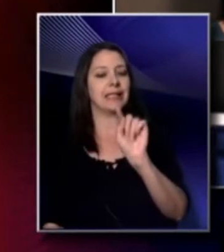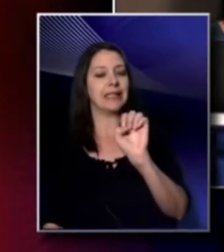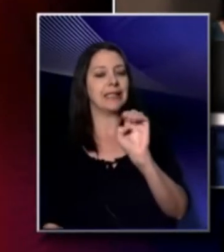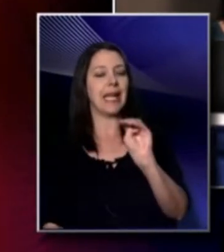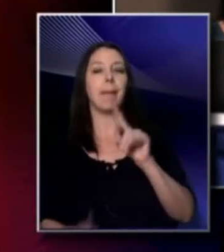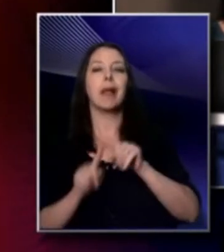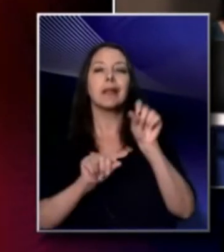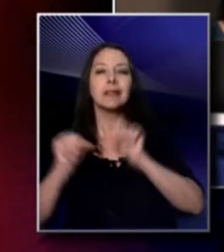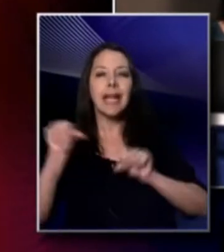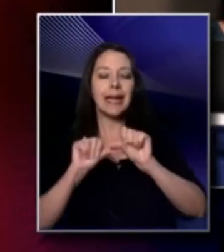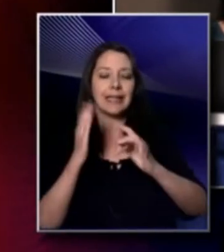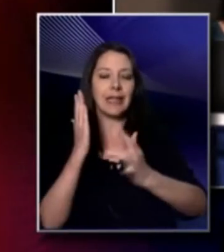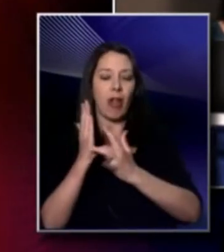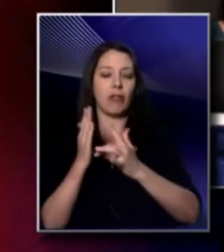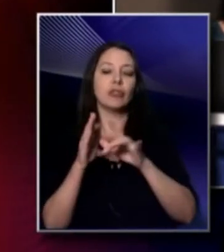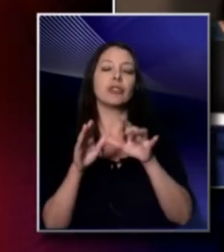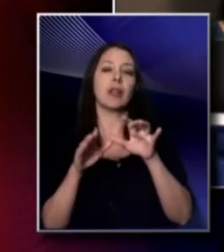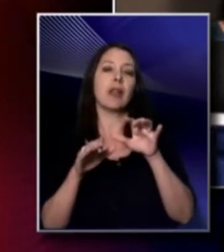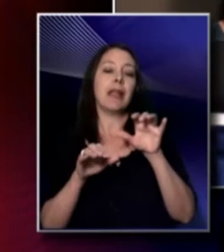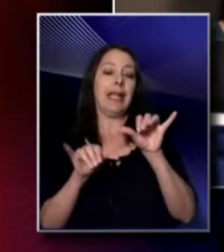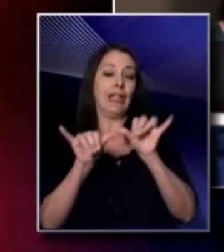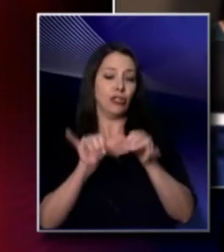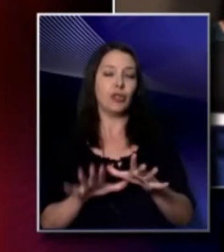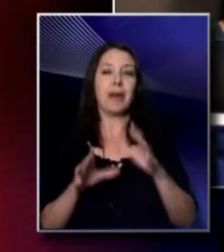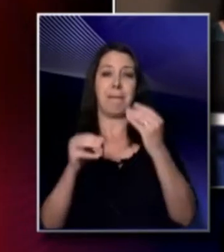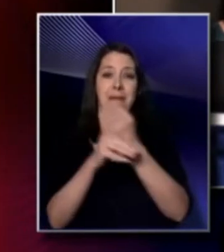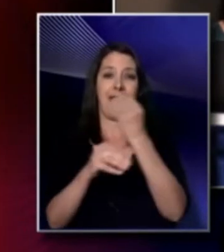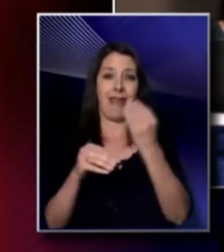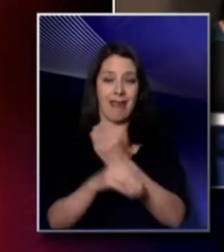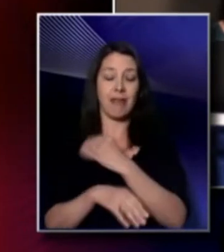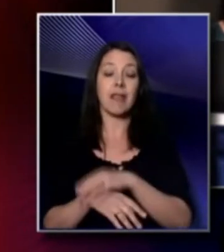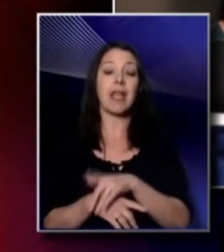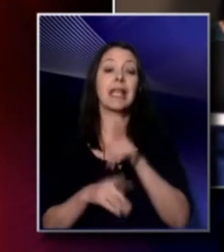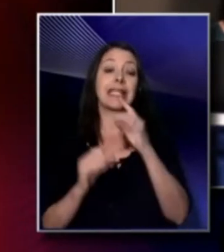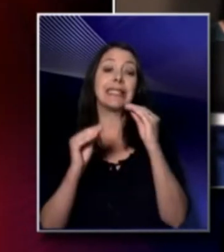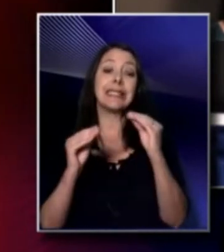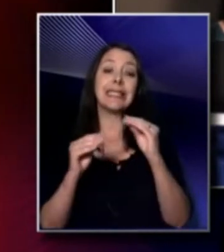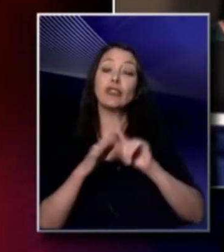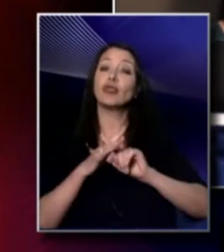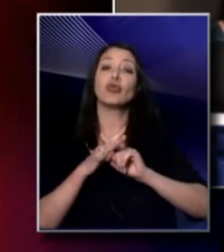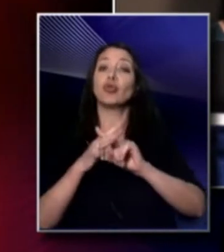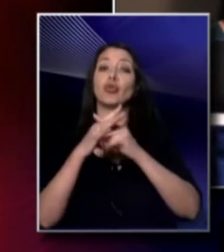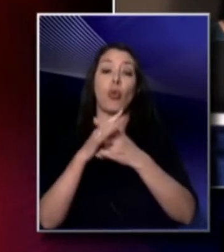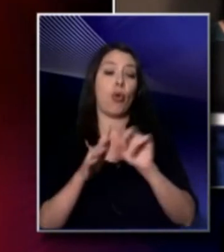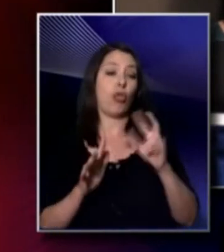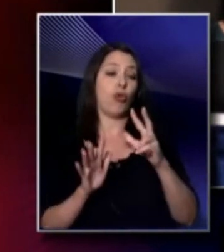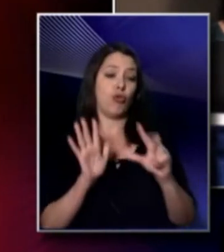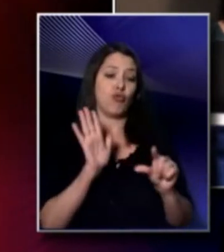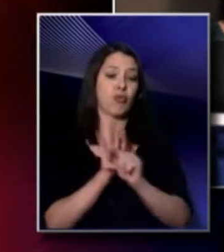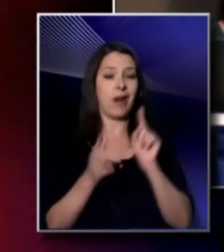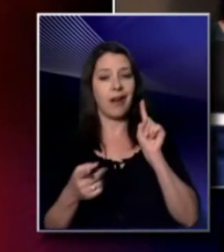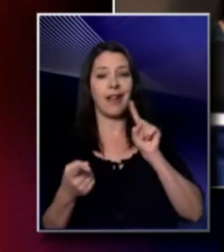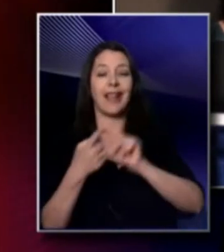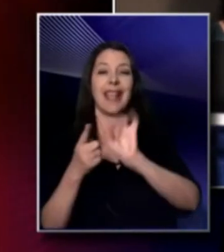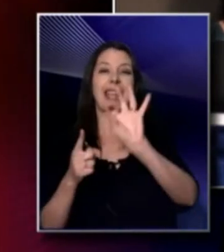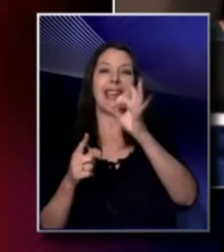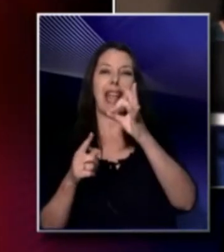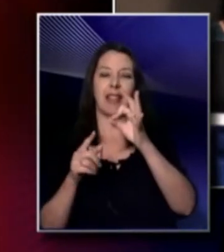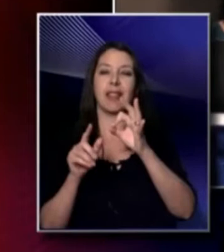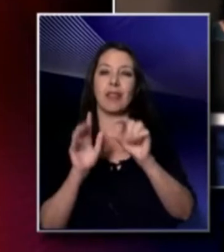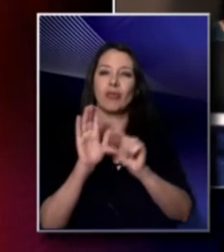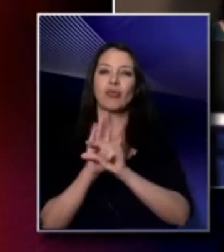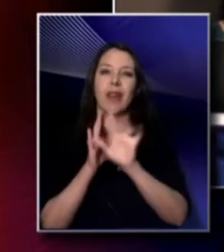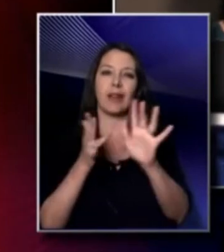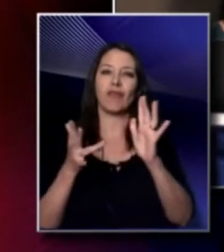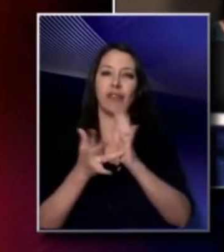technology, English, and math standards. They currently are teaching students beginning in the 3rd grade and go up to 9th grade. And as of the